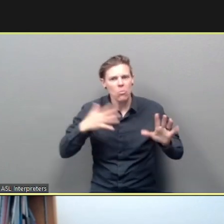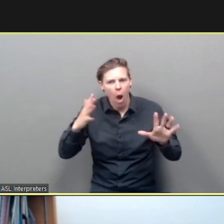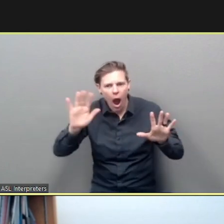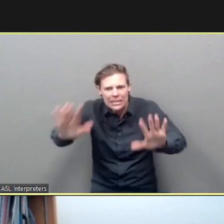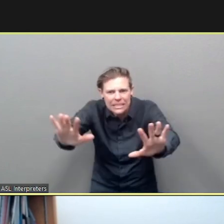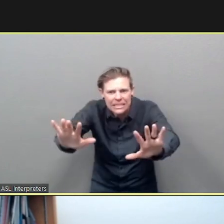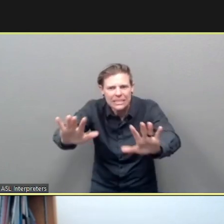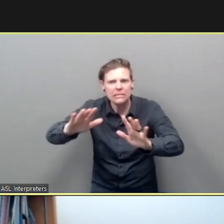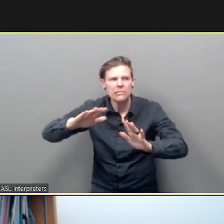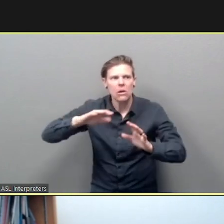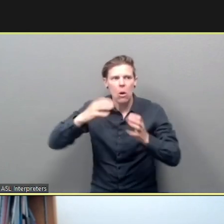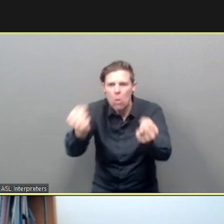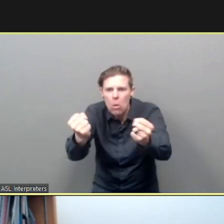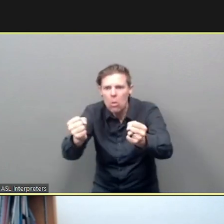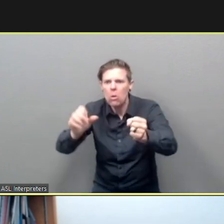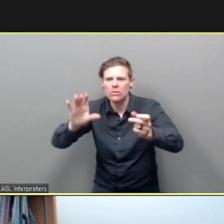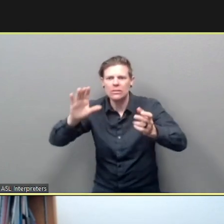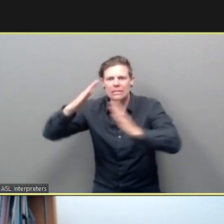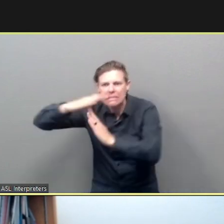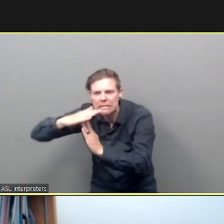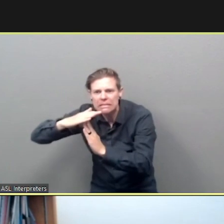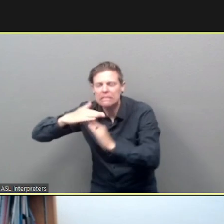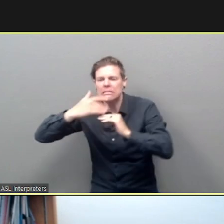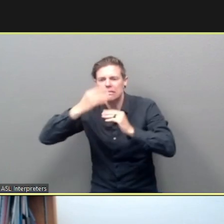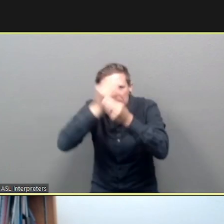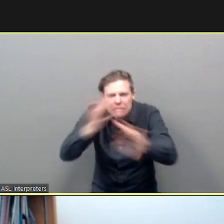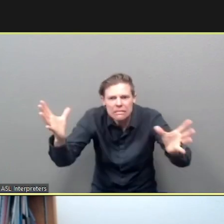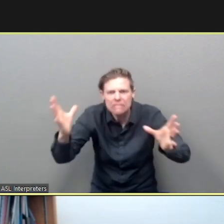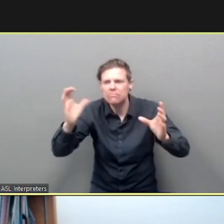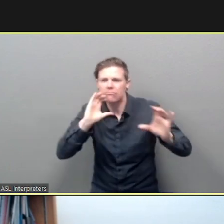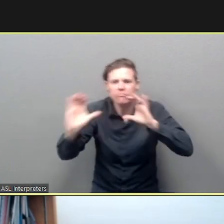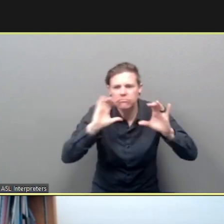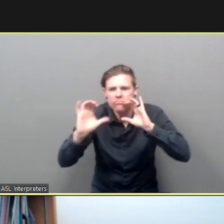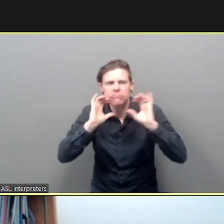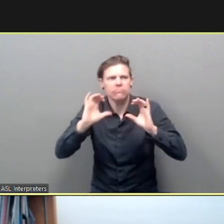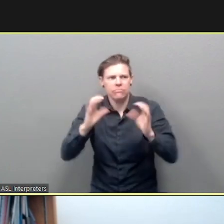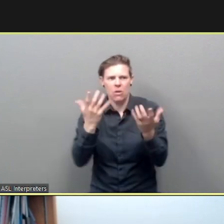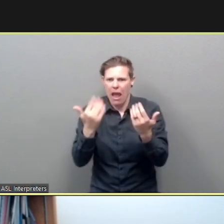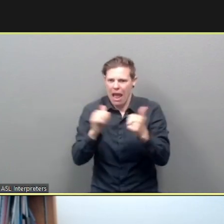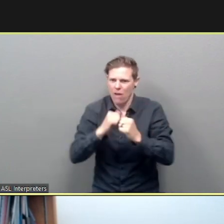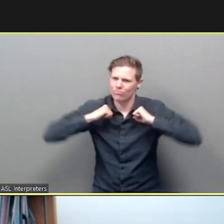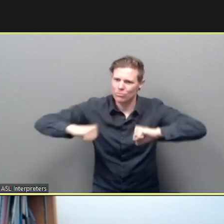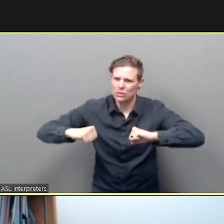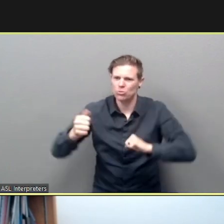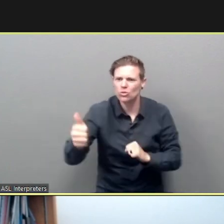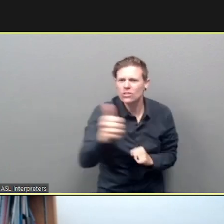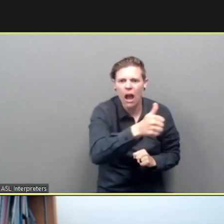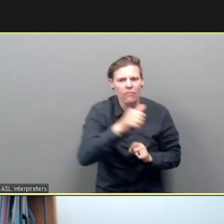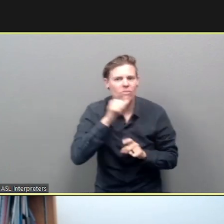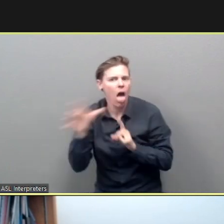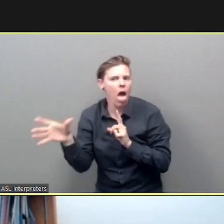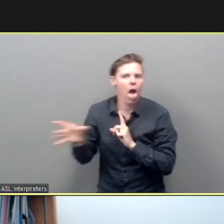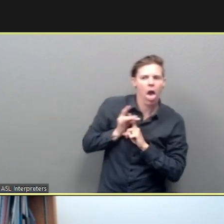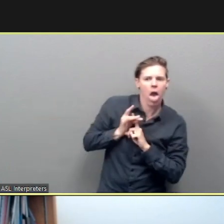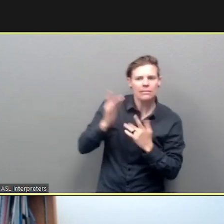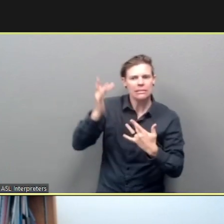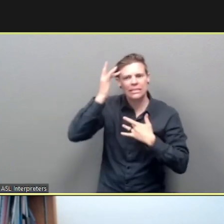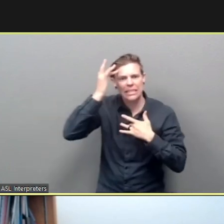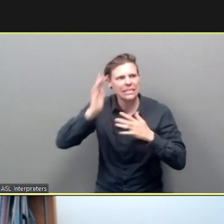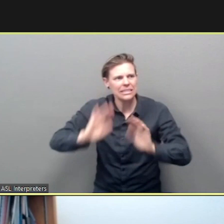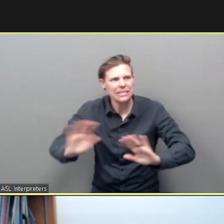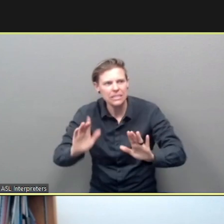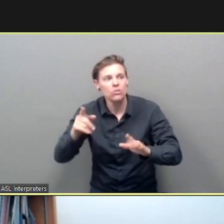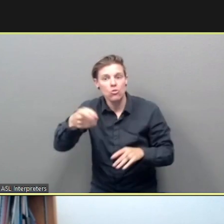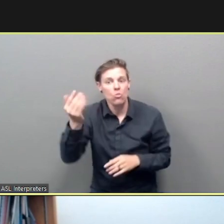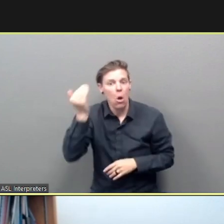awareness to everyone so that you can protect yourself. And protecting yourself means being aware of the level of disease